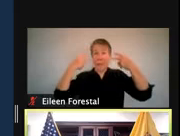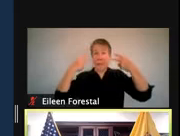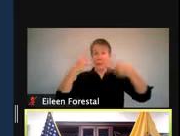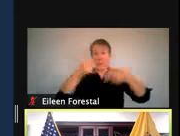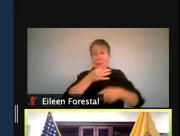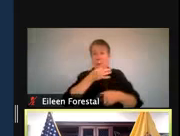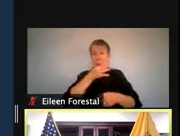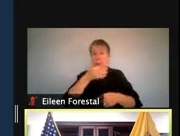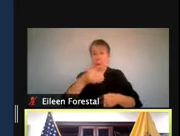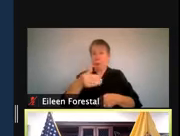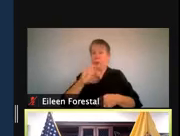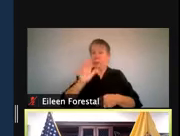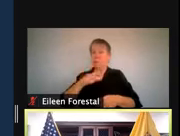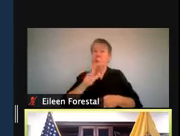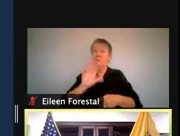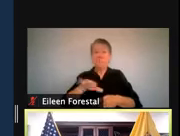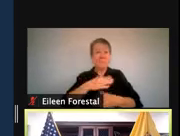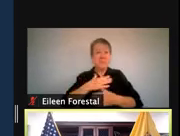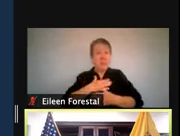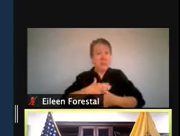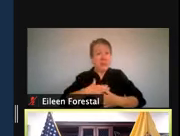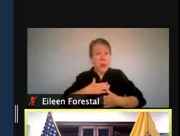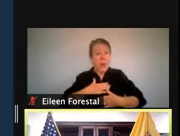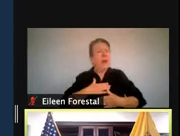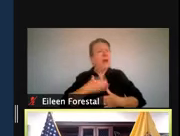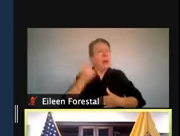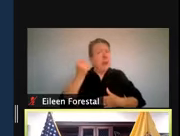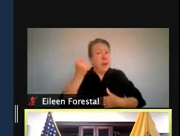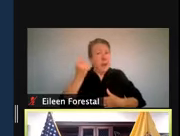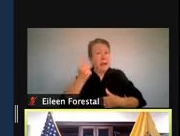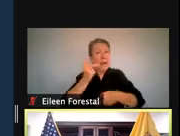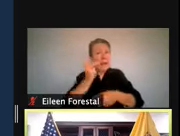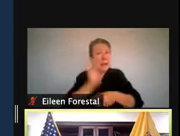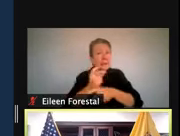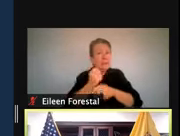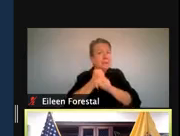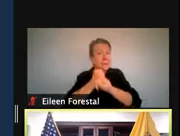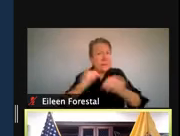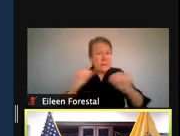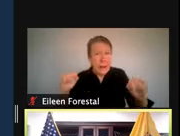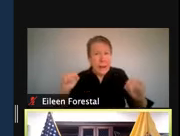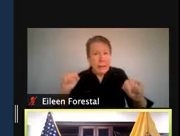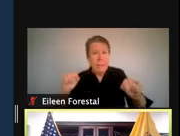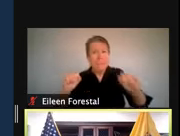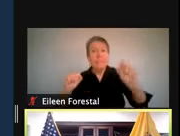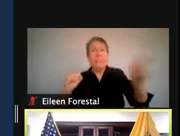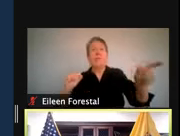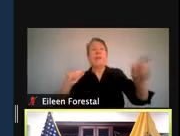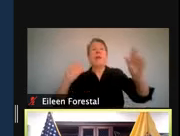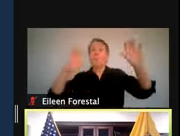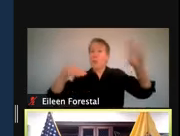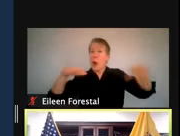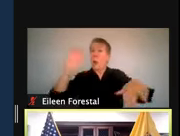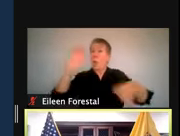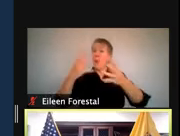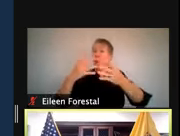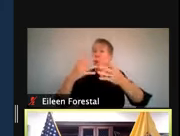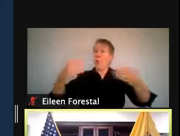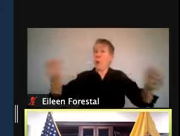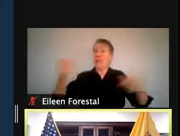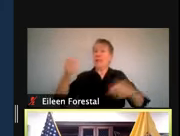yet safe day and night. By the way, the rain will pass, but it's going to be really cold on Saturday, unusually cold, even for October